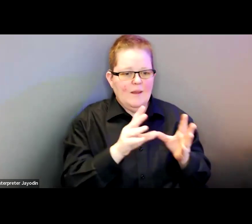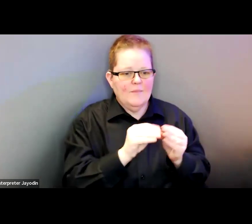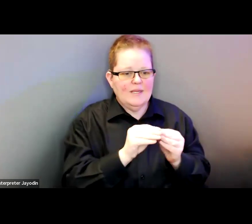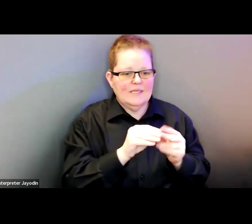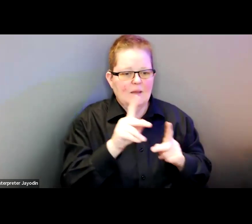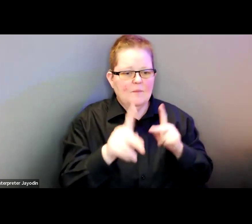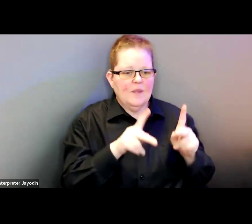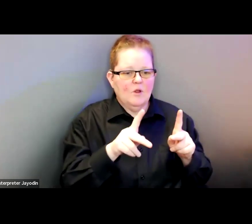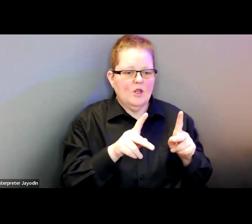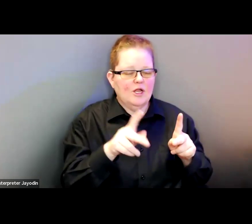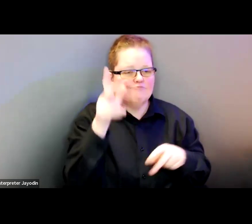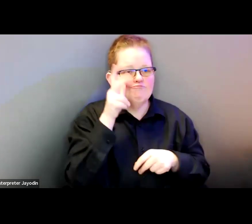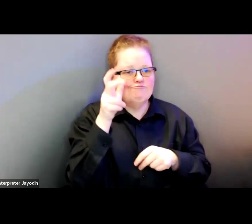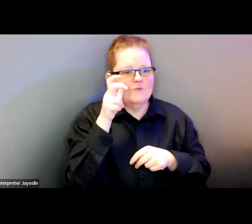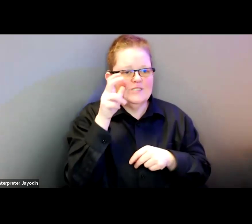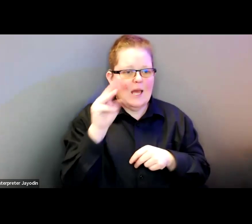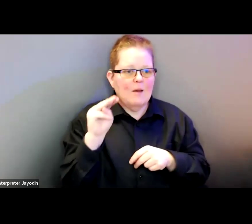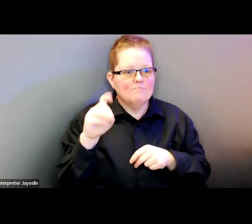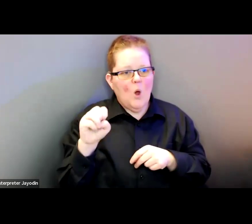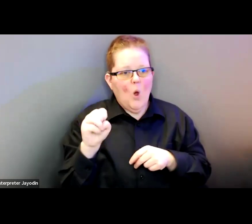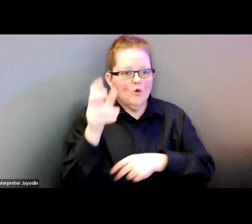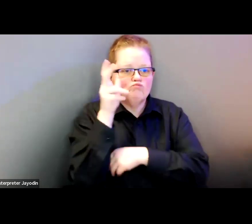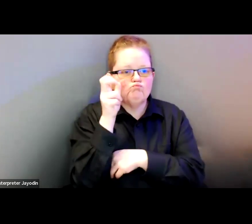right? Anyone ever had that experience? You go to a government meeting and they're